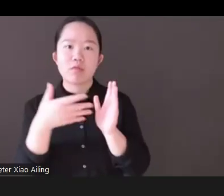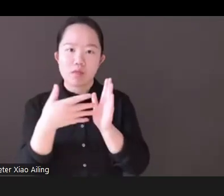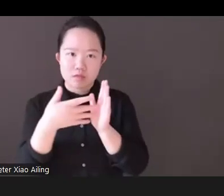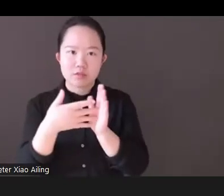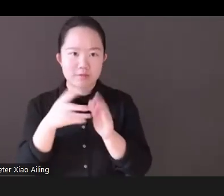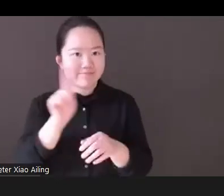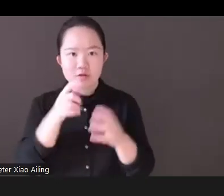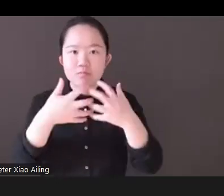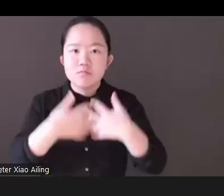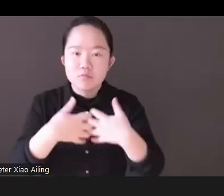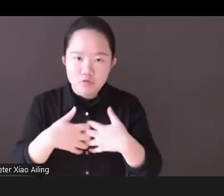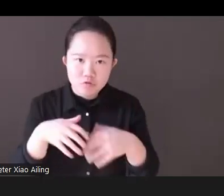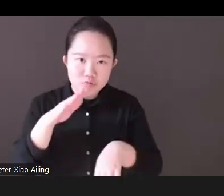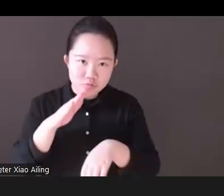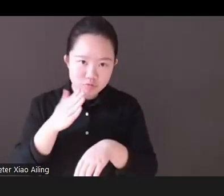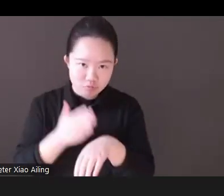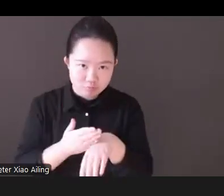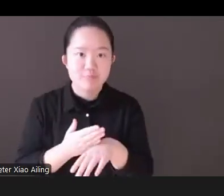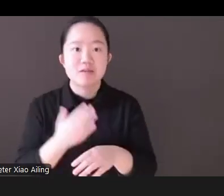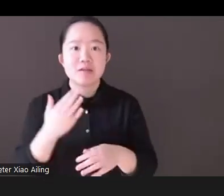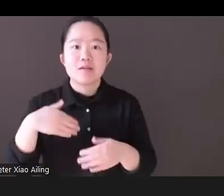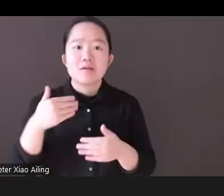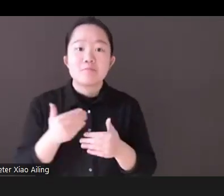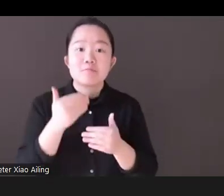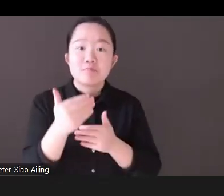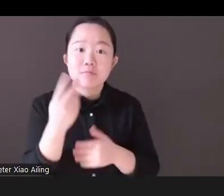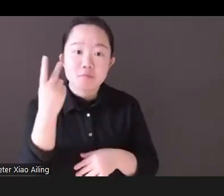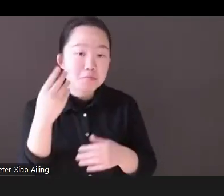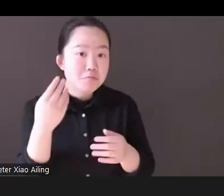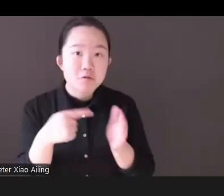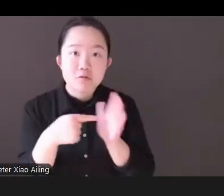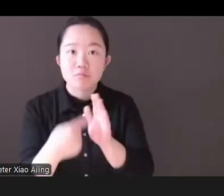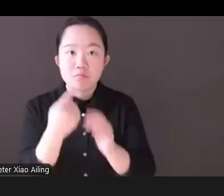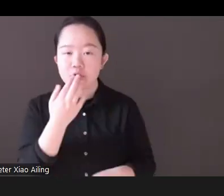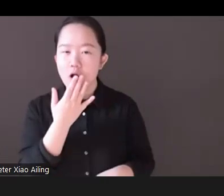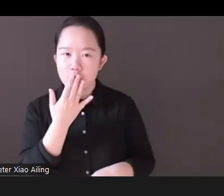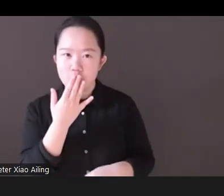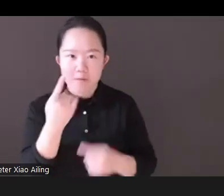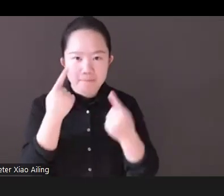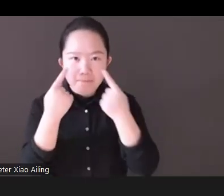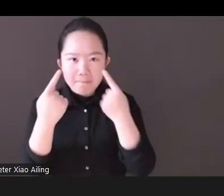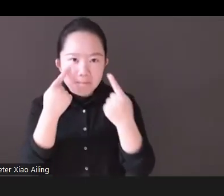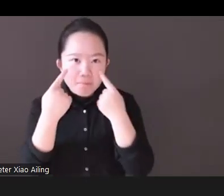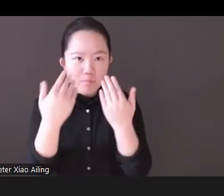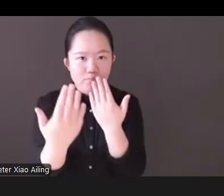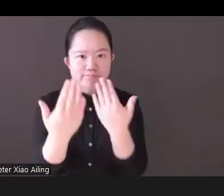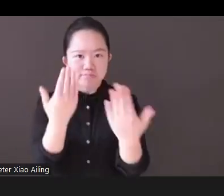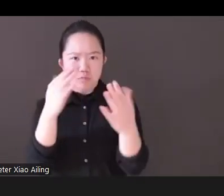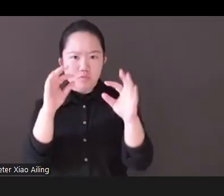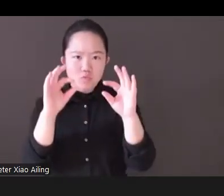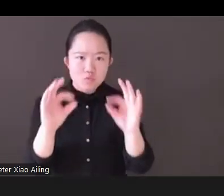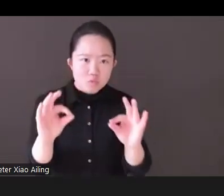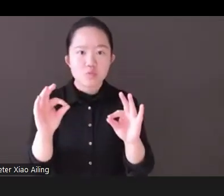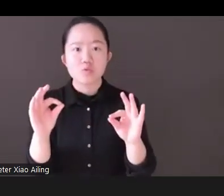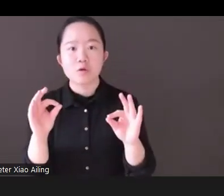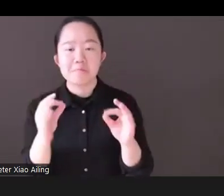the IAA, there will be, of course, new requirements for some of the sectors in private sector. Yeah, Norway has done life